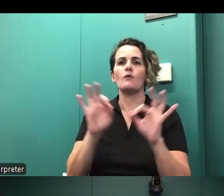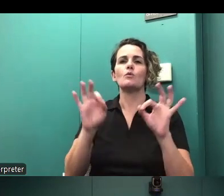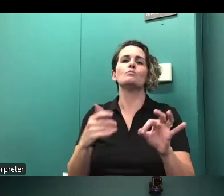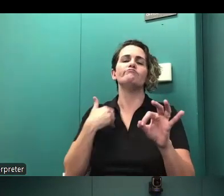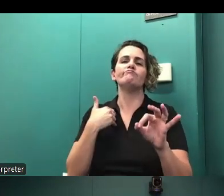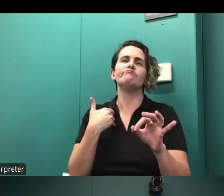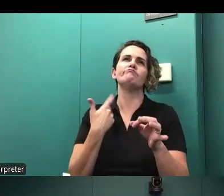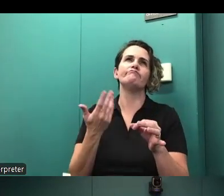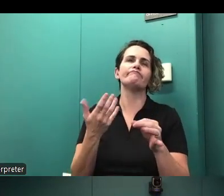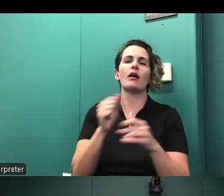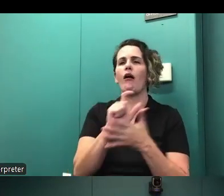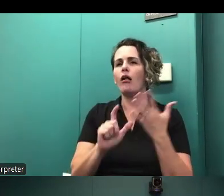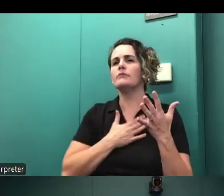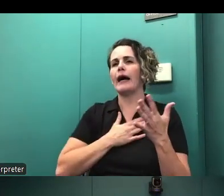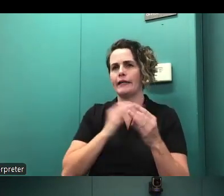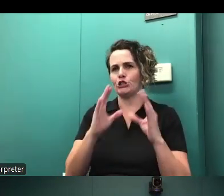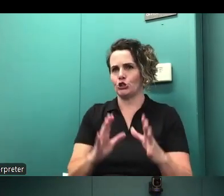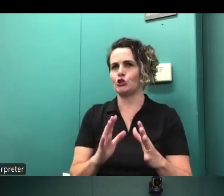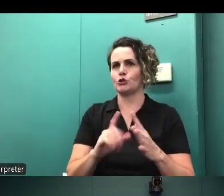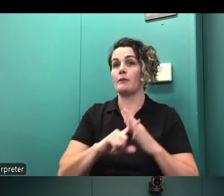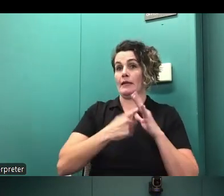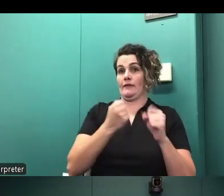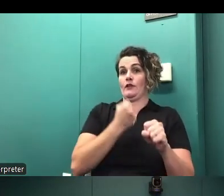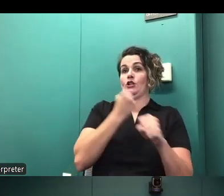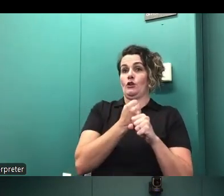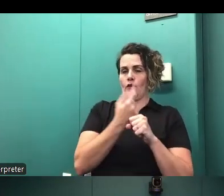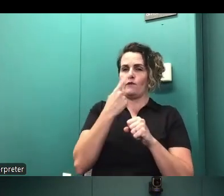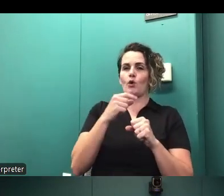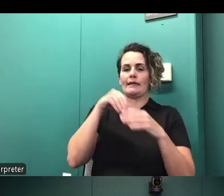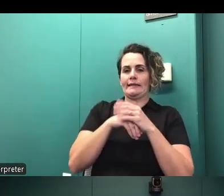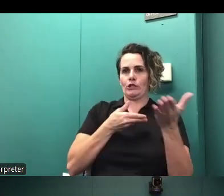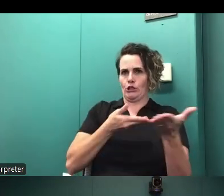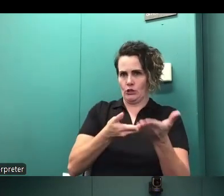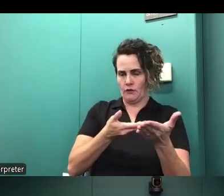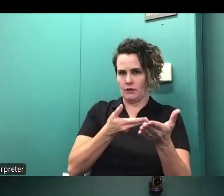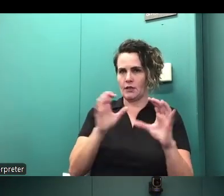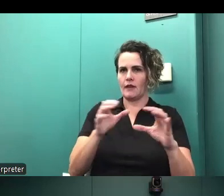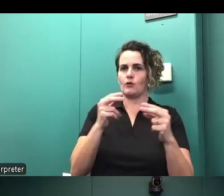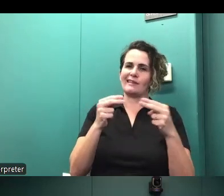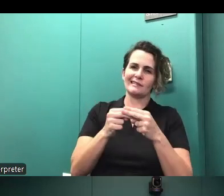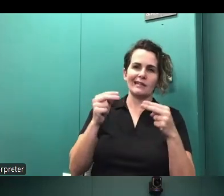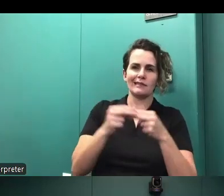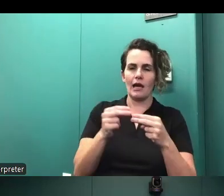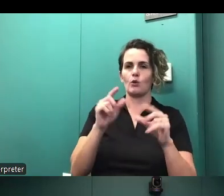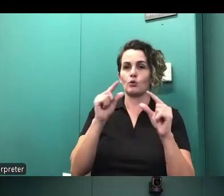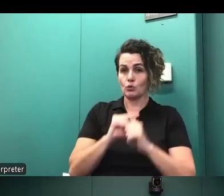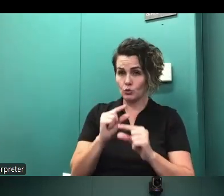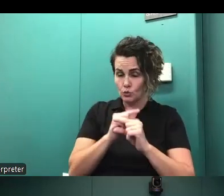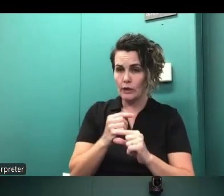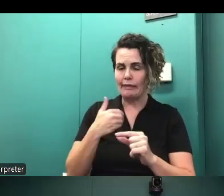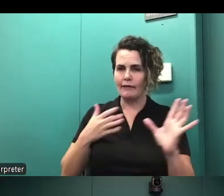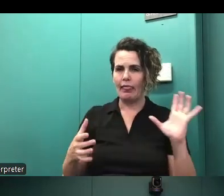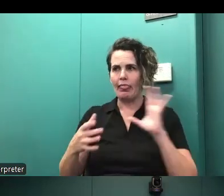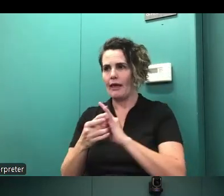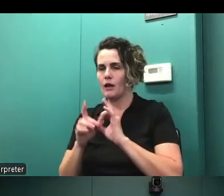my teachers at the beginning of every year for in-service. Like they do a slide stack in Google and then there's a link